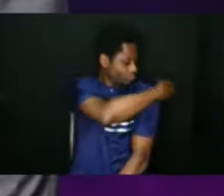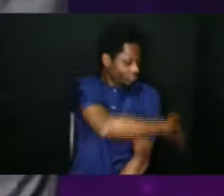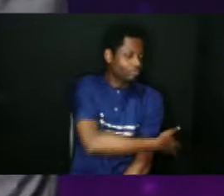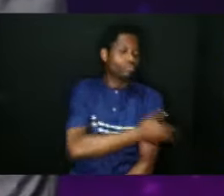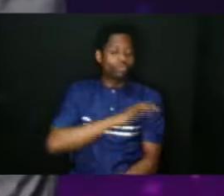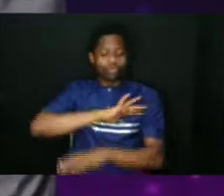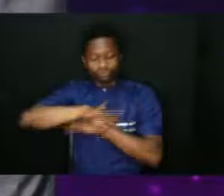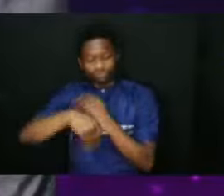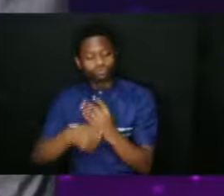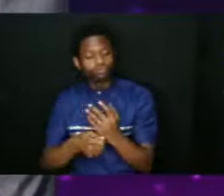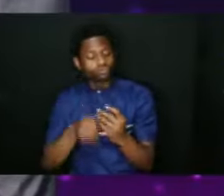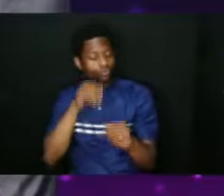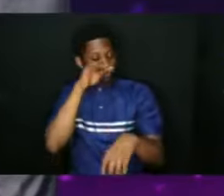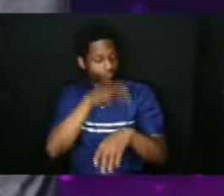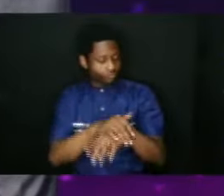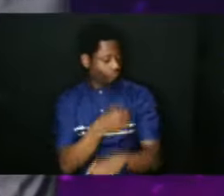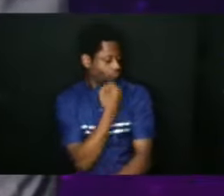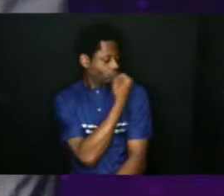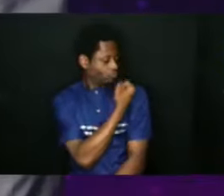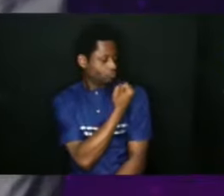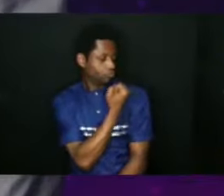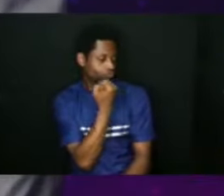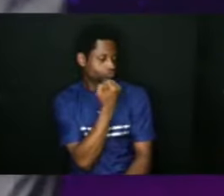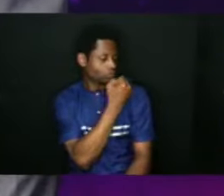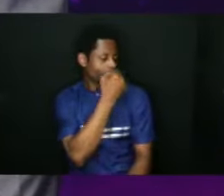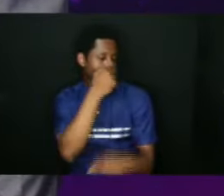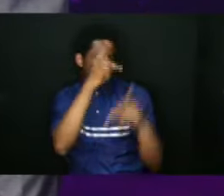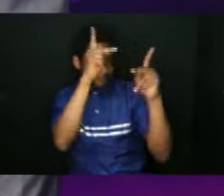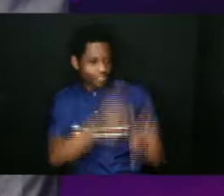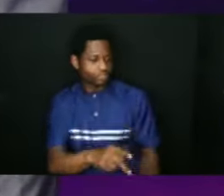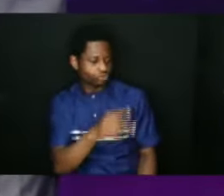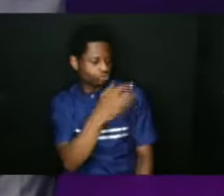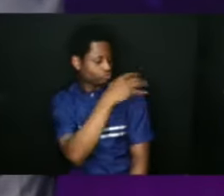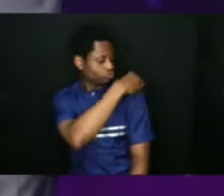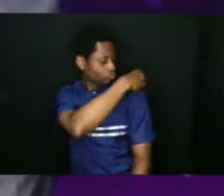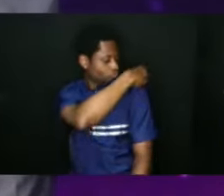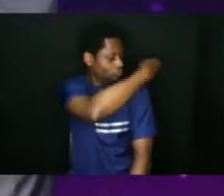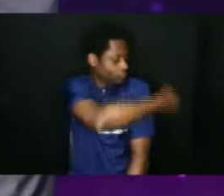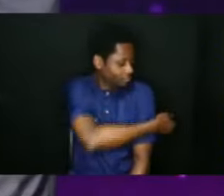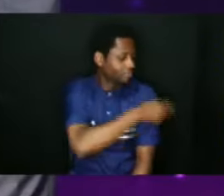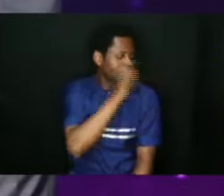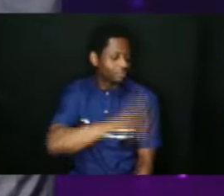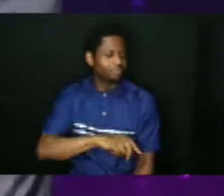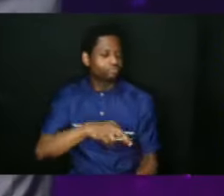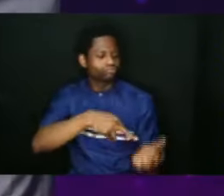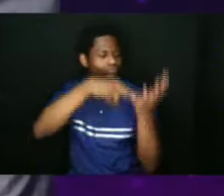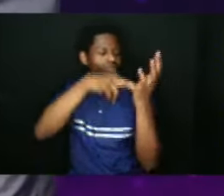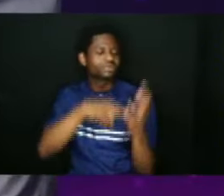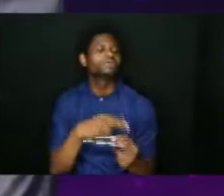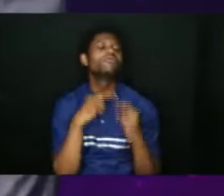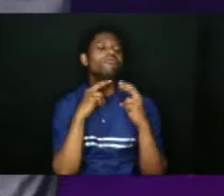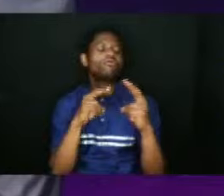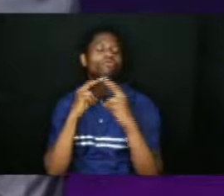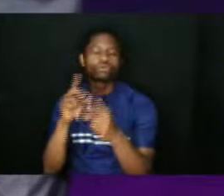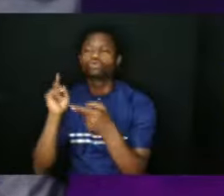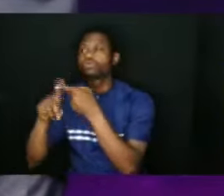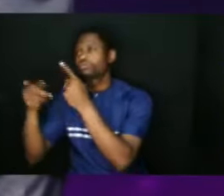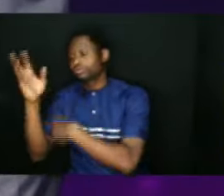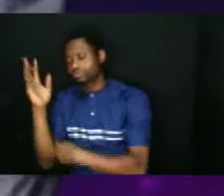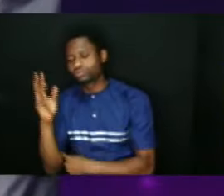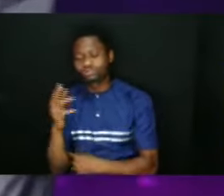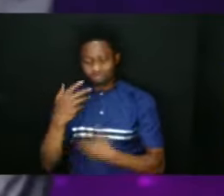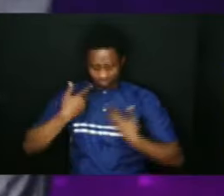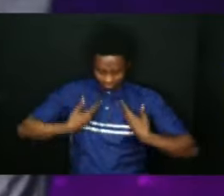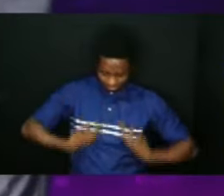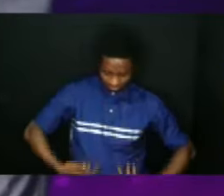were to be voices to the Lord. Enti usha na chese sa abohini anasa bo esumbu yi no ese se yesu